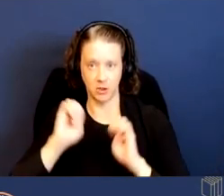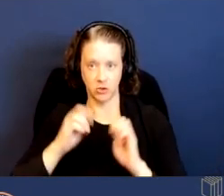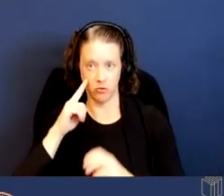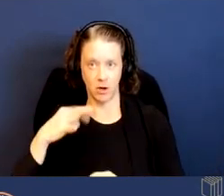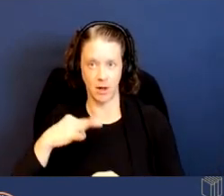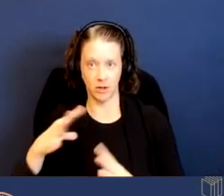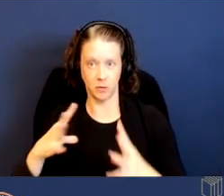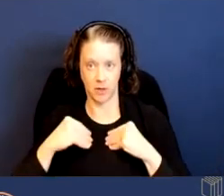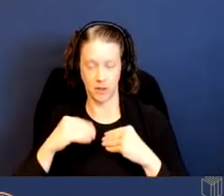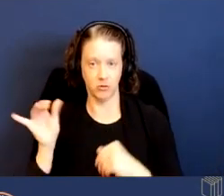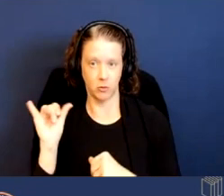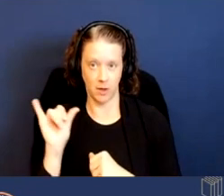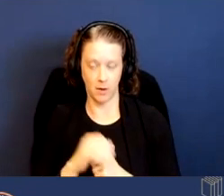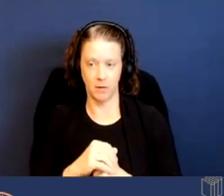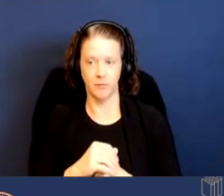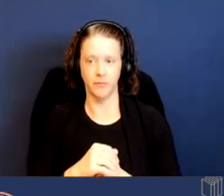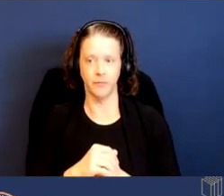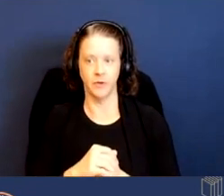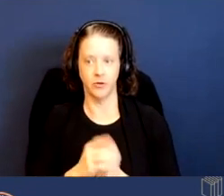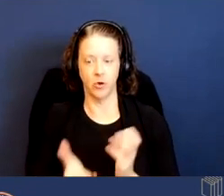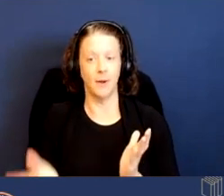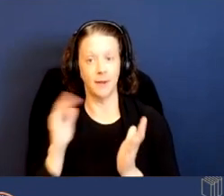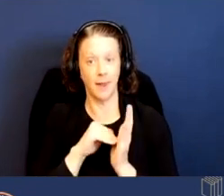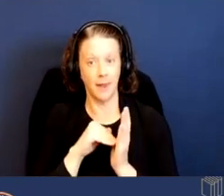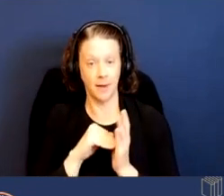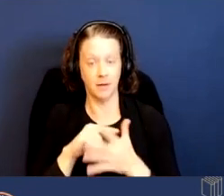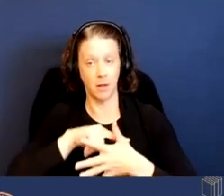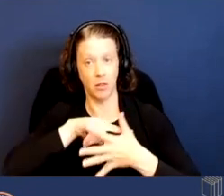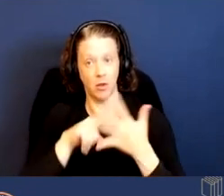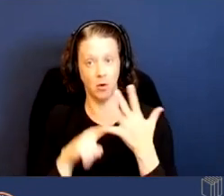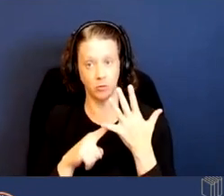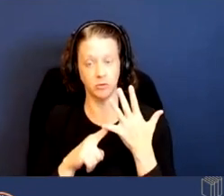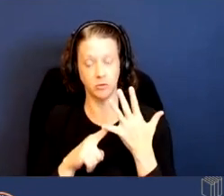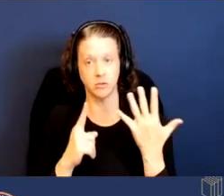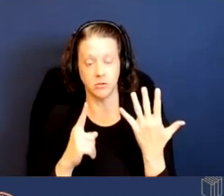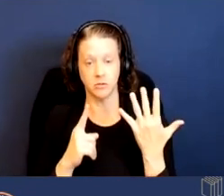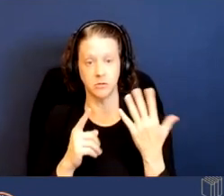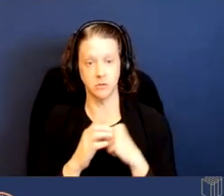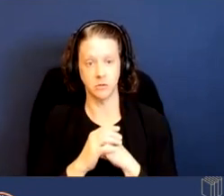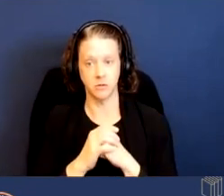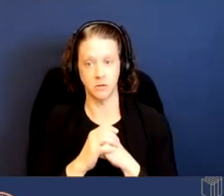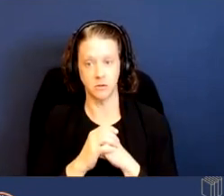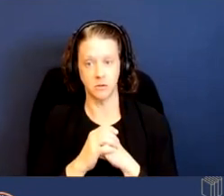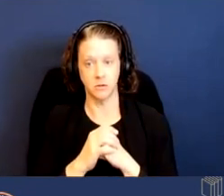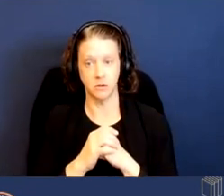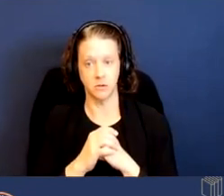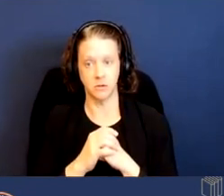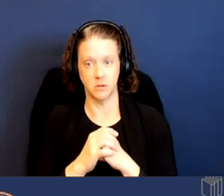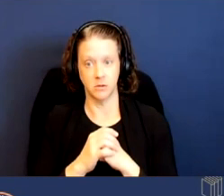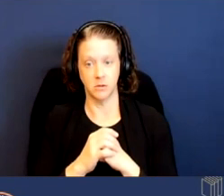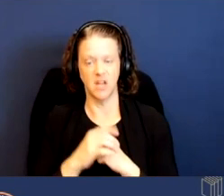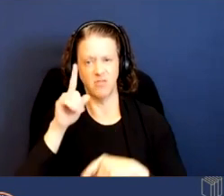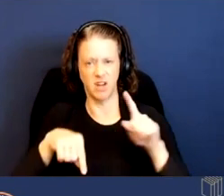well. So again, those, again, it fairly